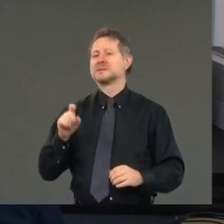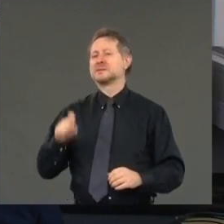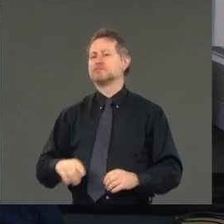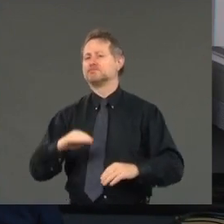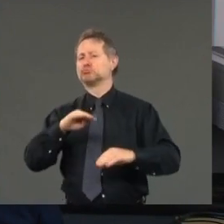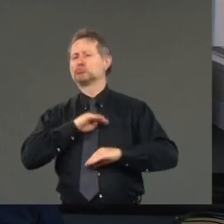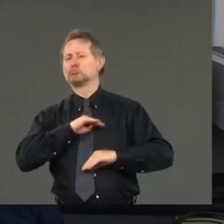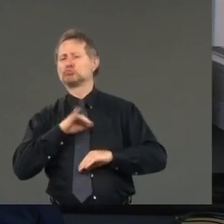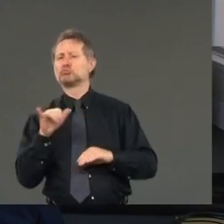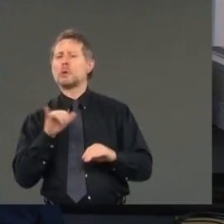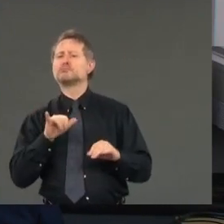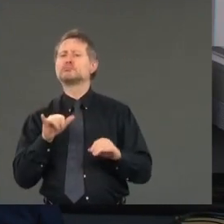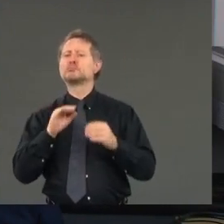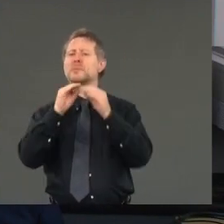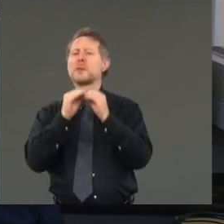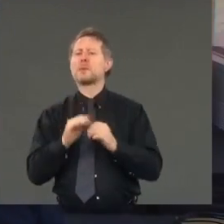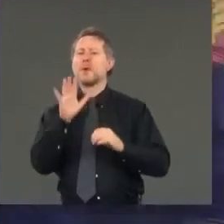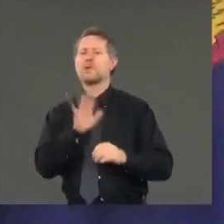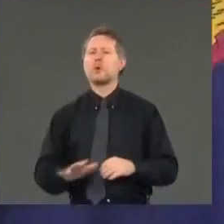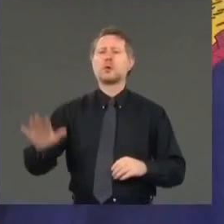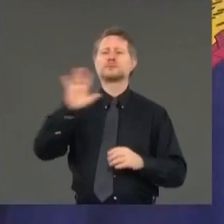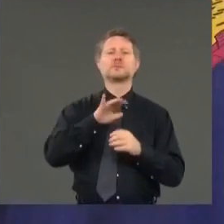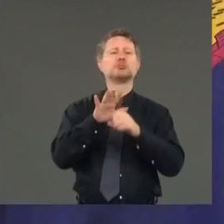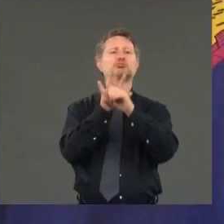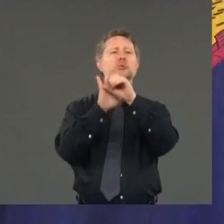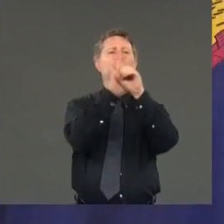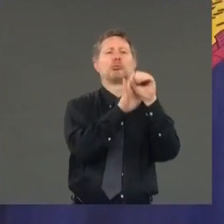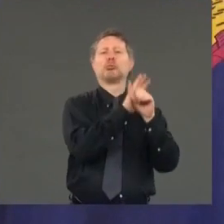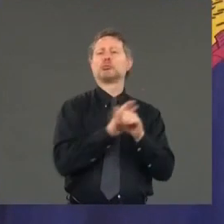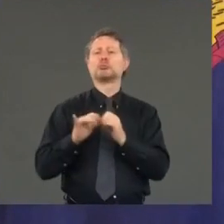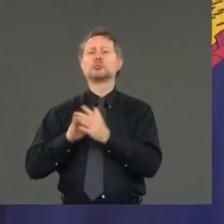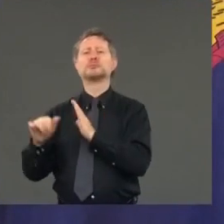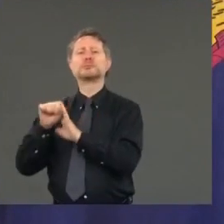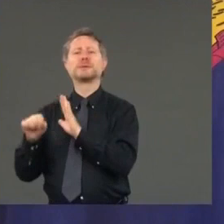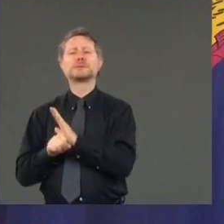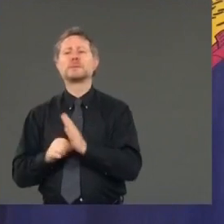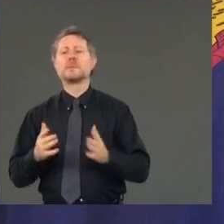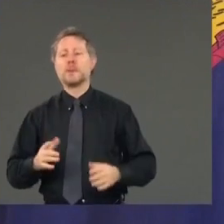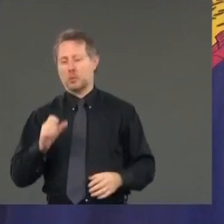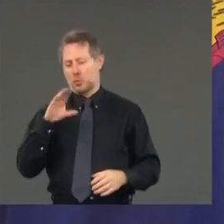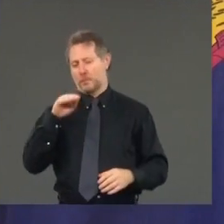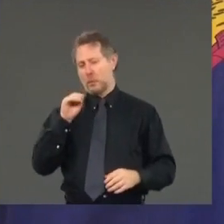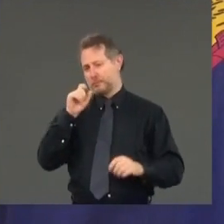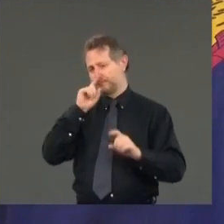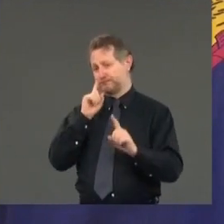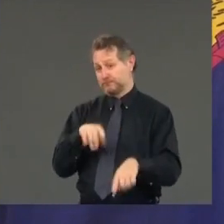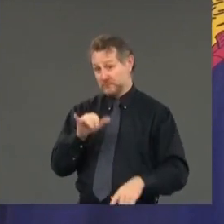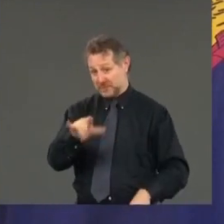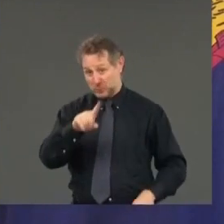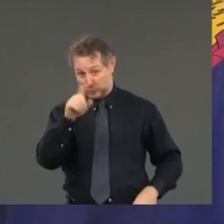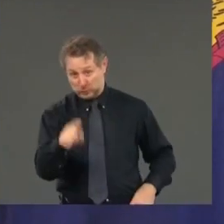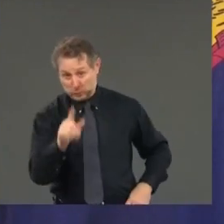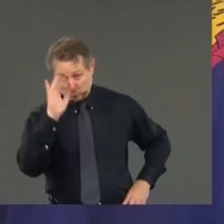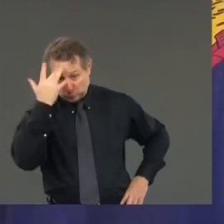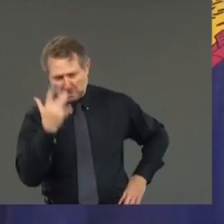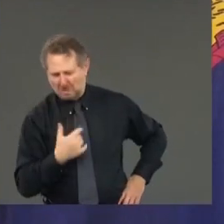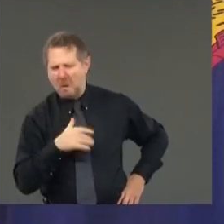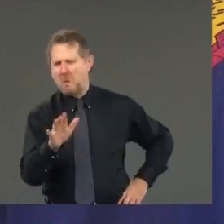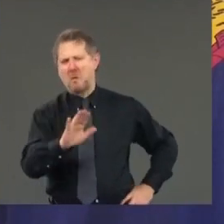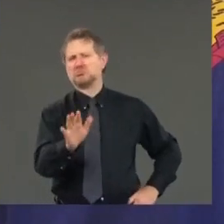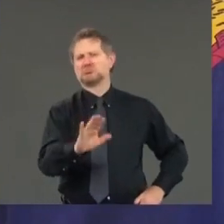set that all the other regions do? That is not an annoying question. It